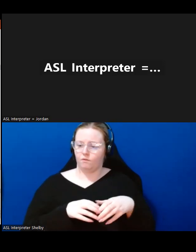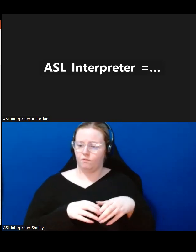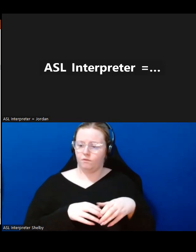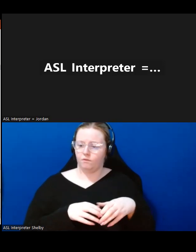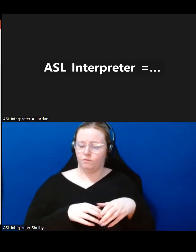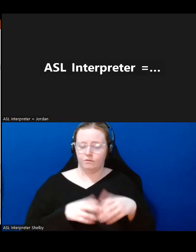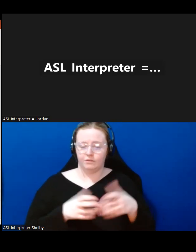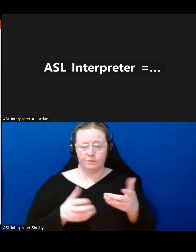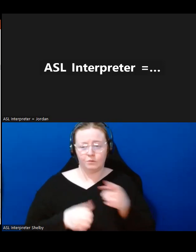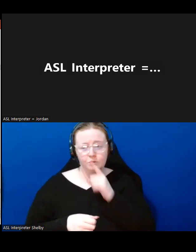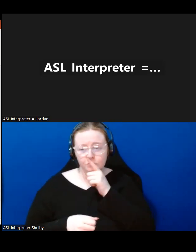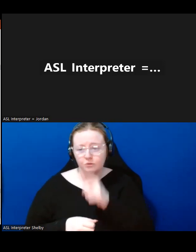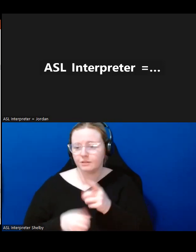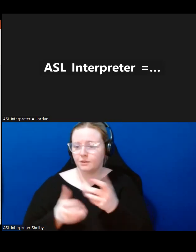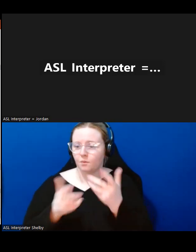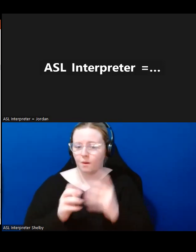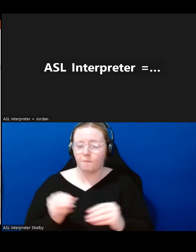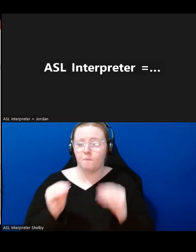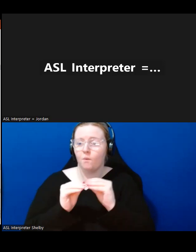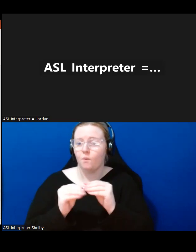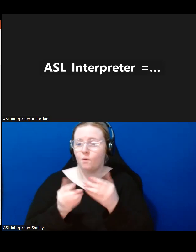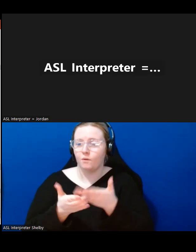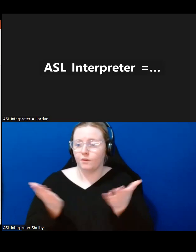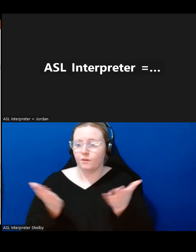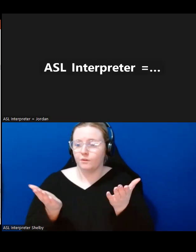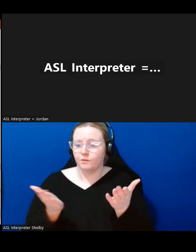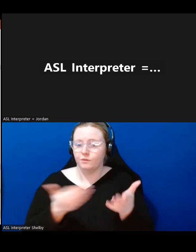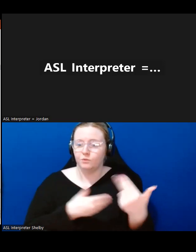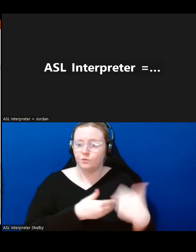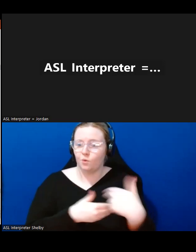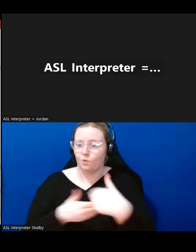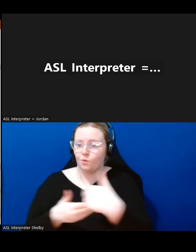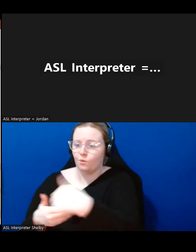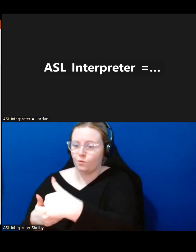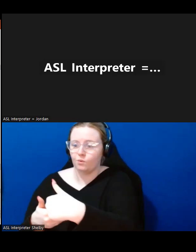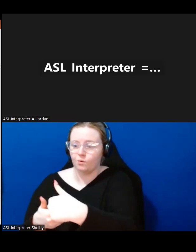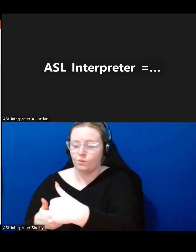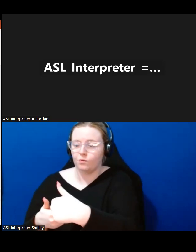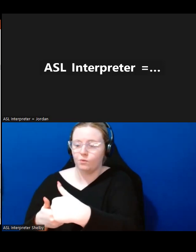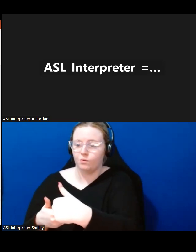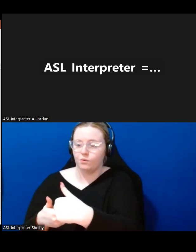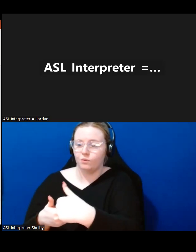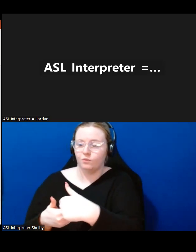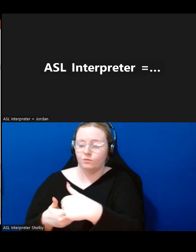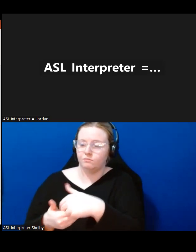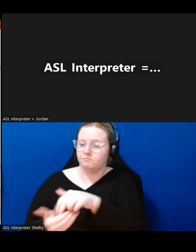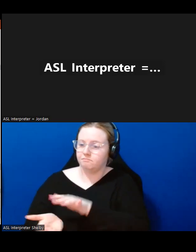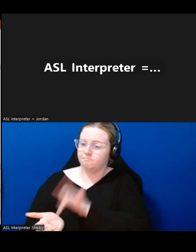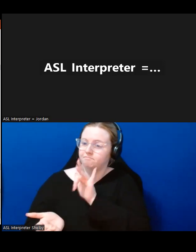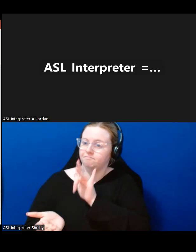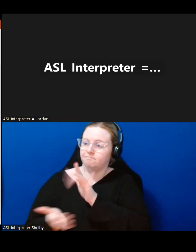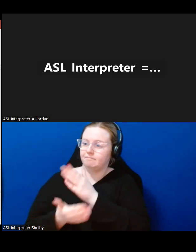to see a few more of you become involved and take advantage of some of the